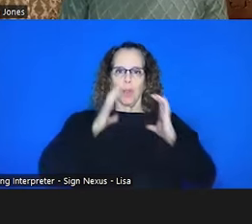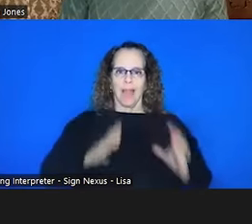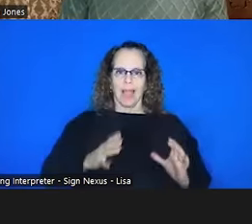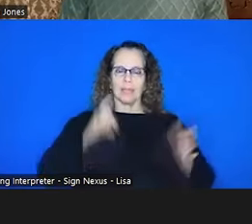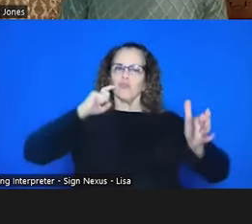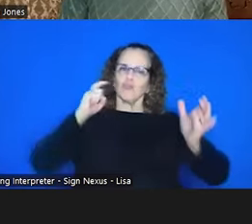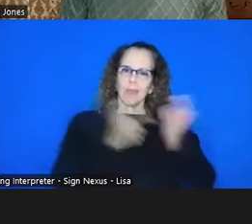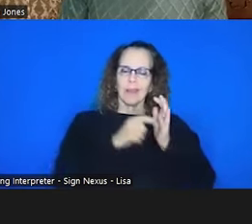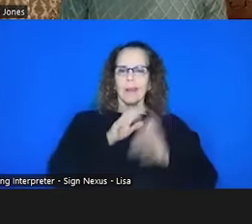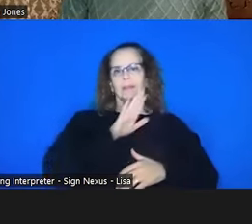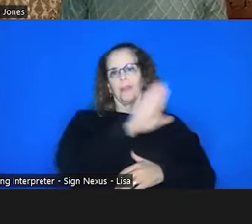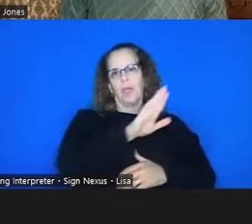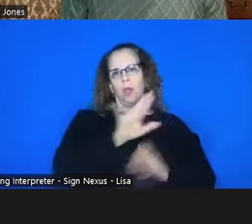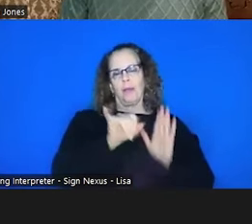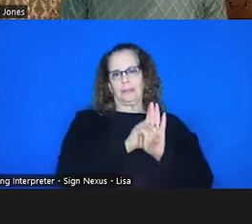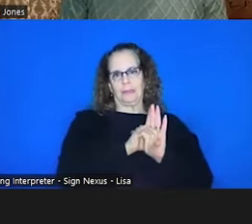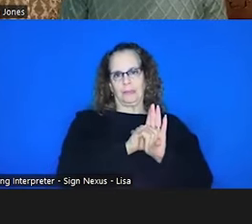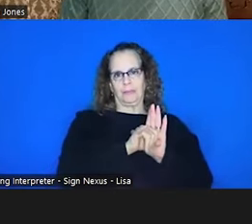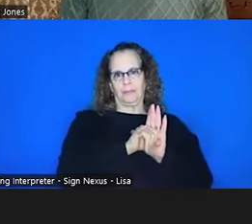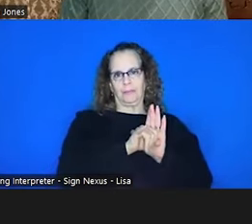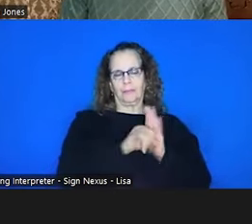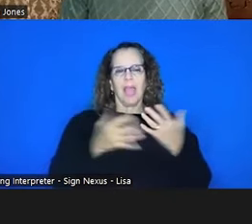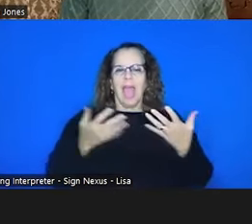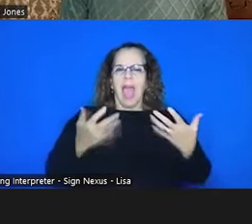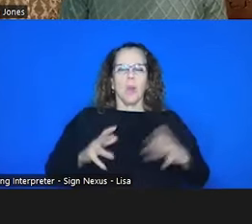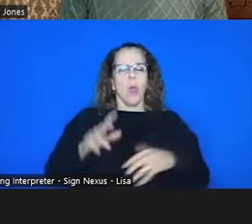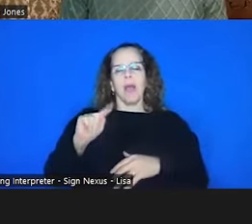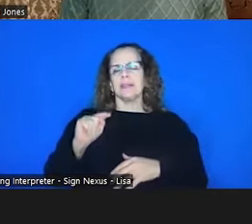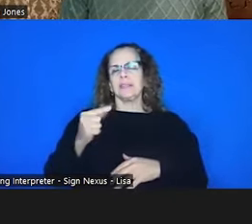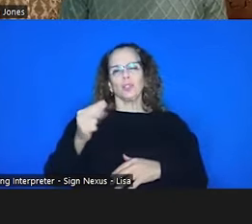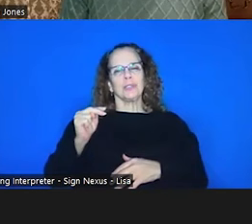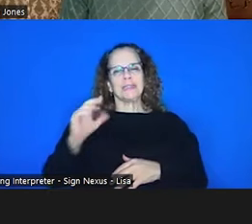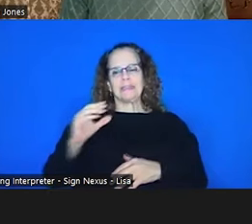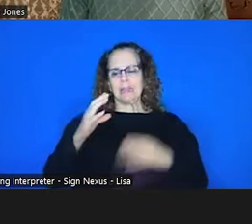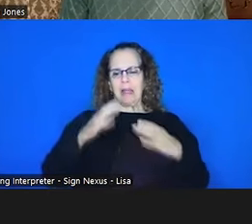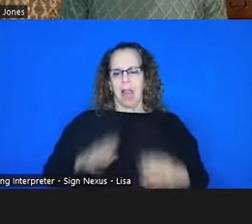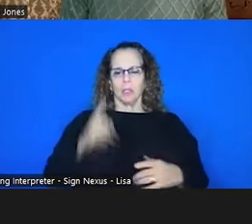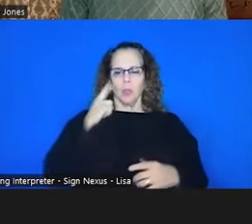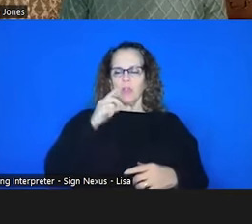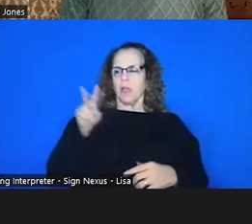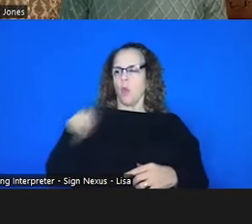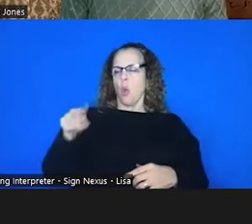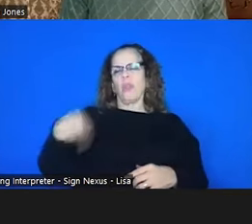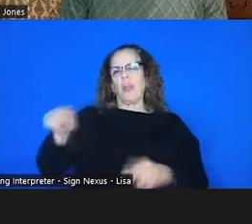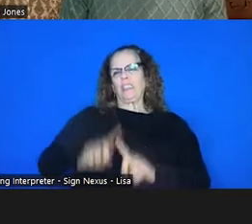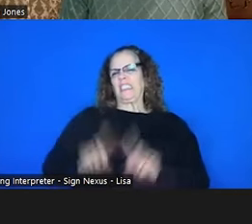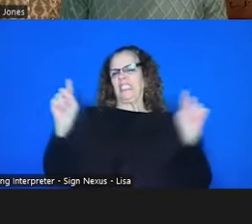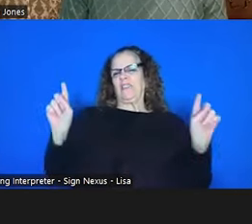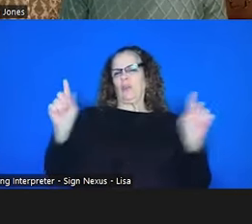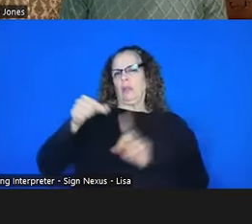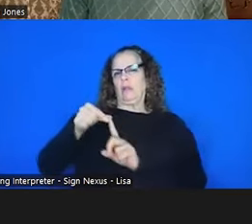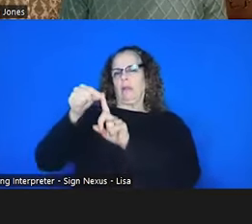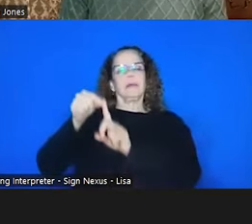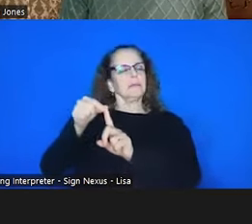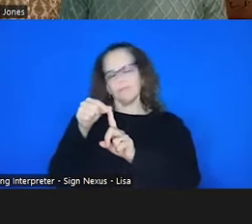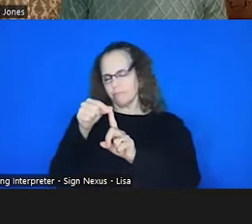is, I don't want TGNC clients to be seen as different. I want individuals to understand that